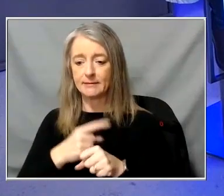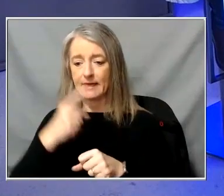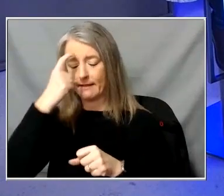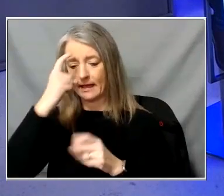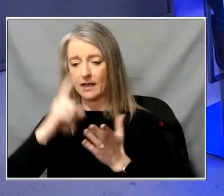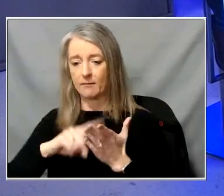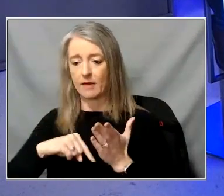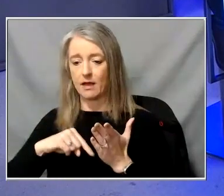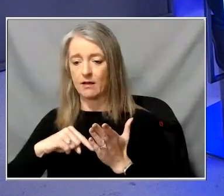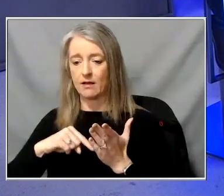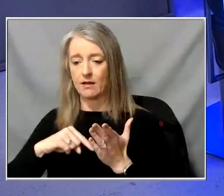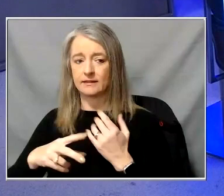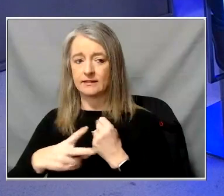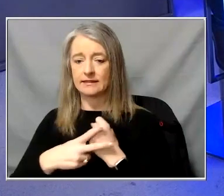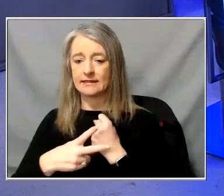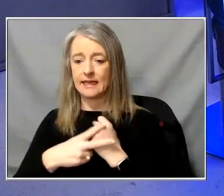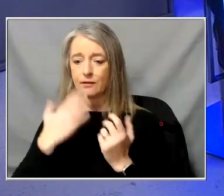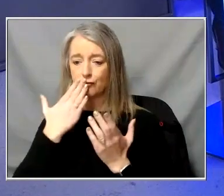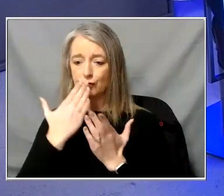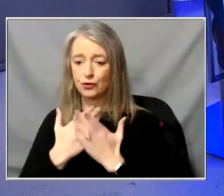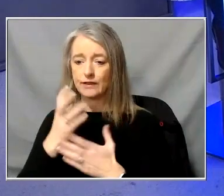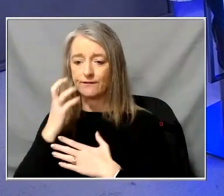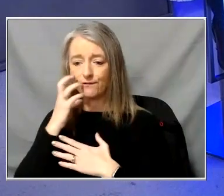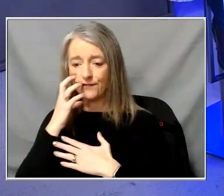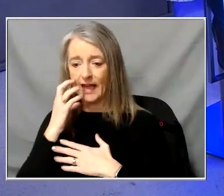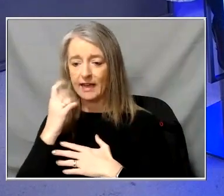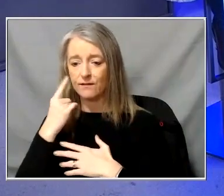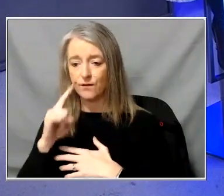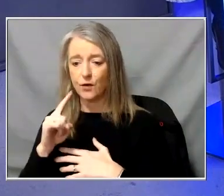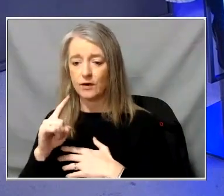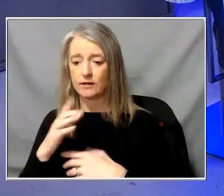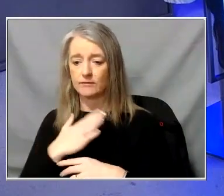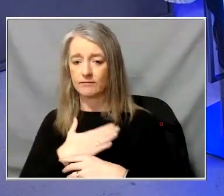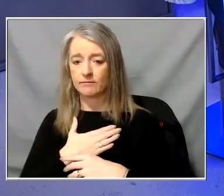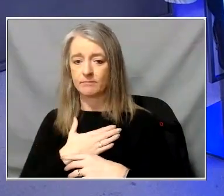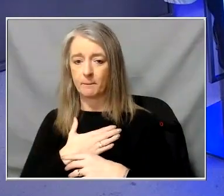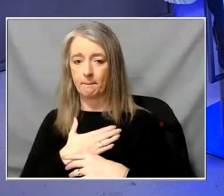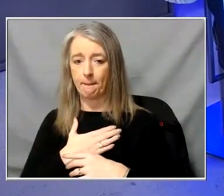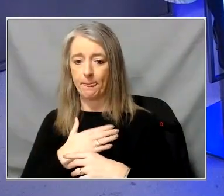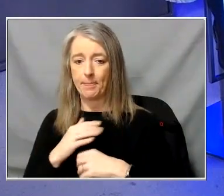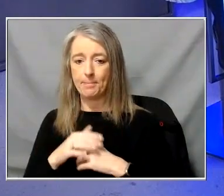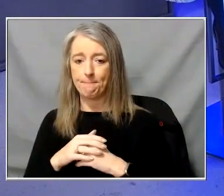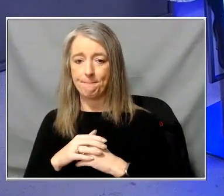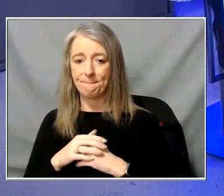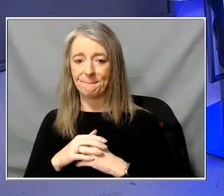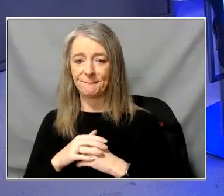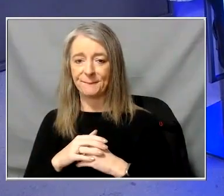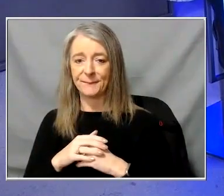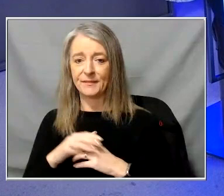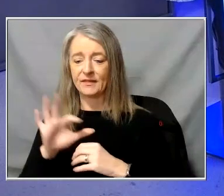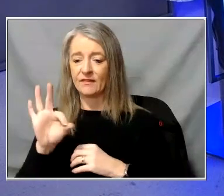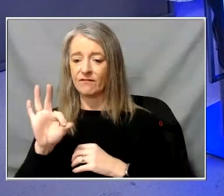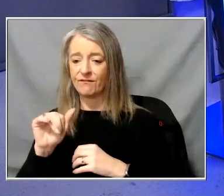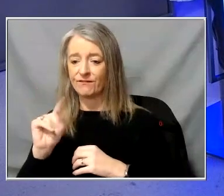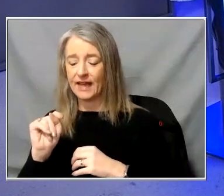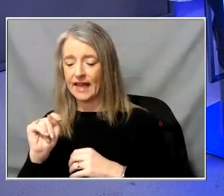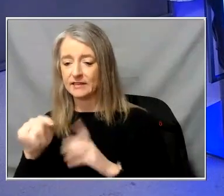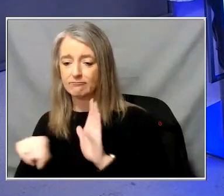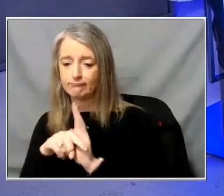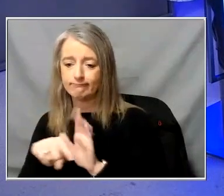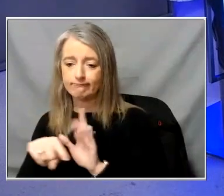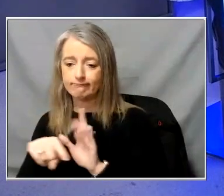involved, the primary care physicians are involved, gastroenterologists, surgeons. There are a lot of people that come to the table to help figure out what's going on. So hopefully we're doing the right thing